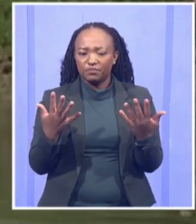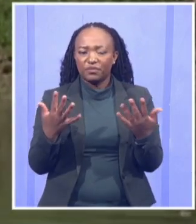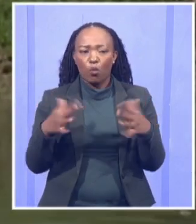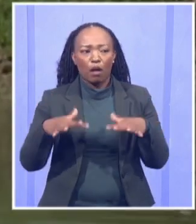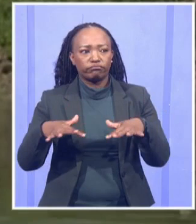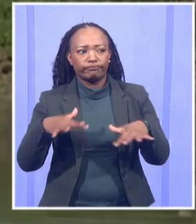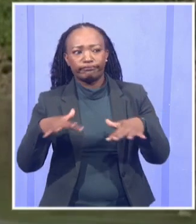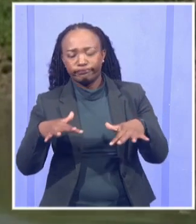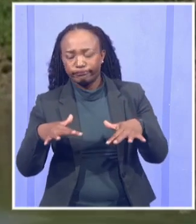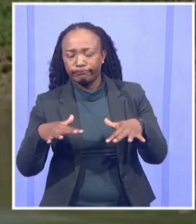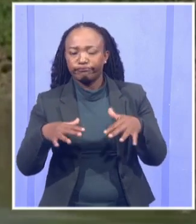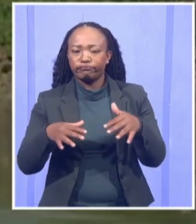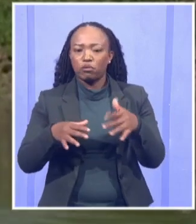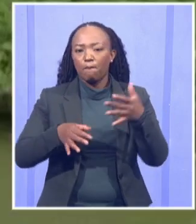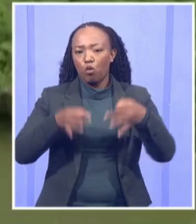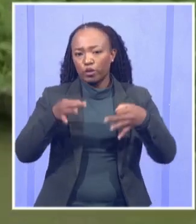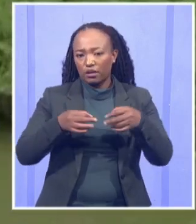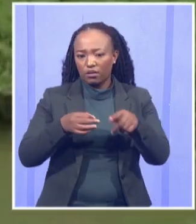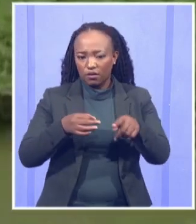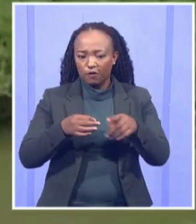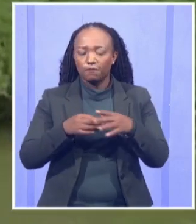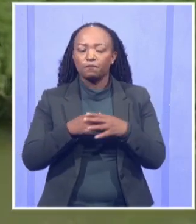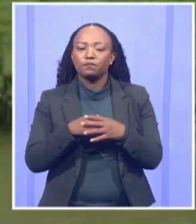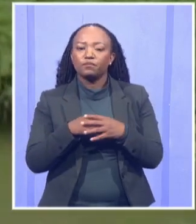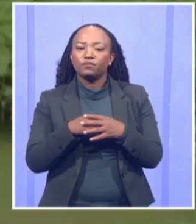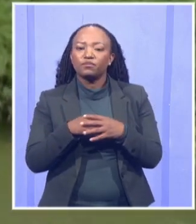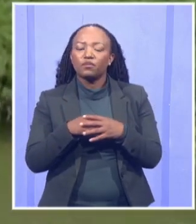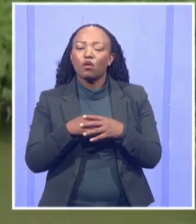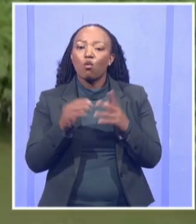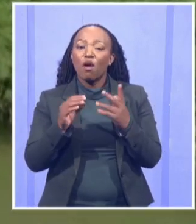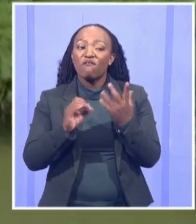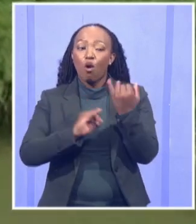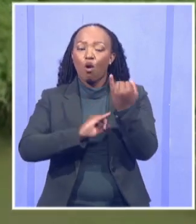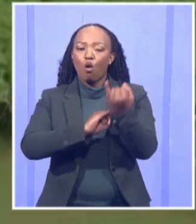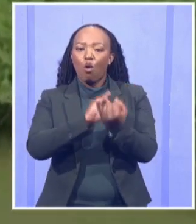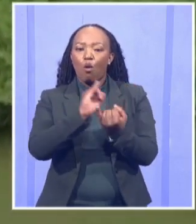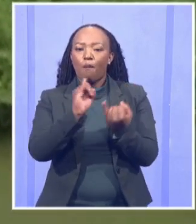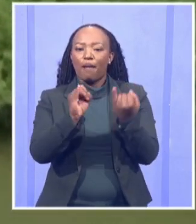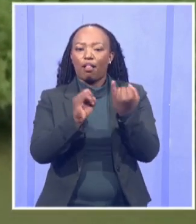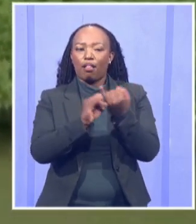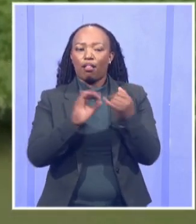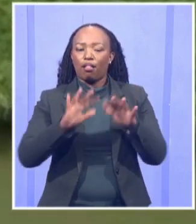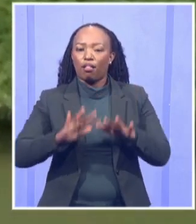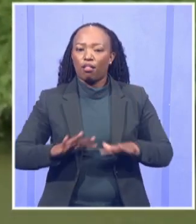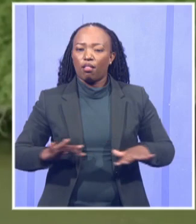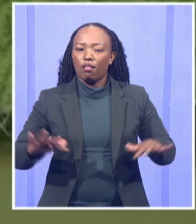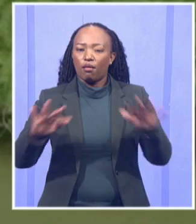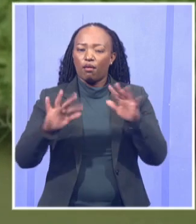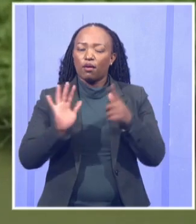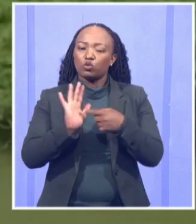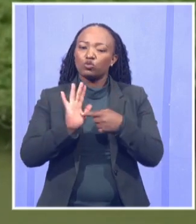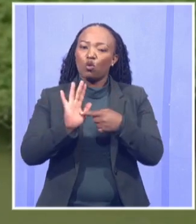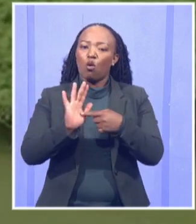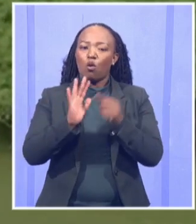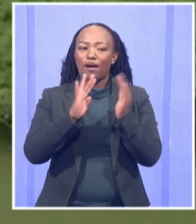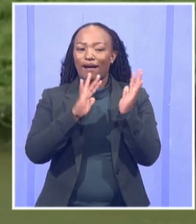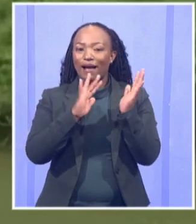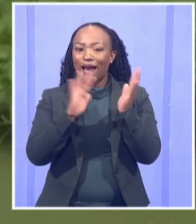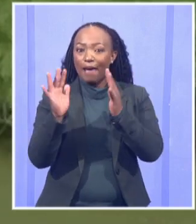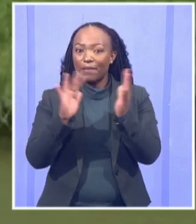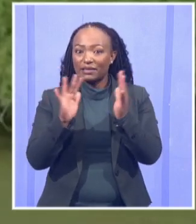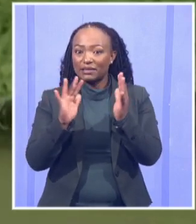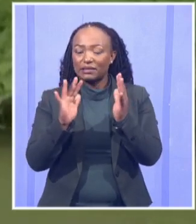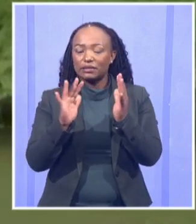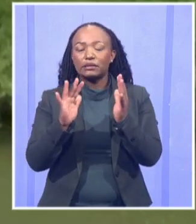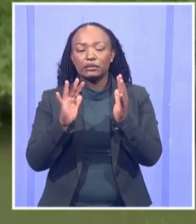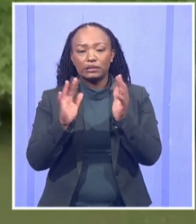instability, and large refugee movements towards the global north is an indication that climate change is truly